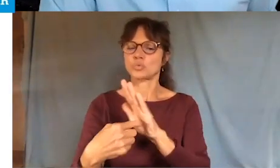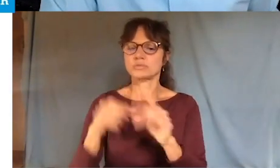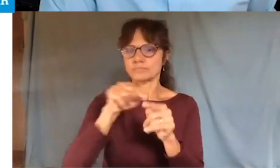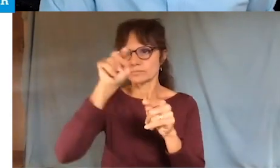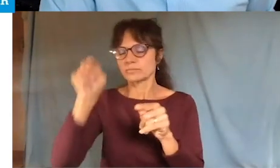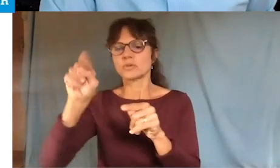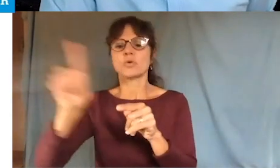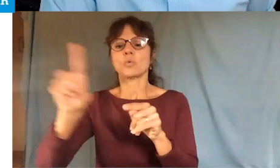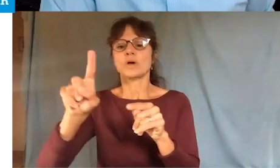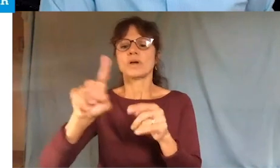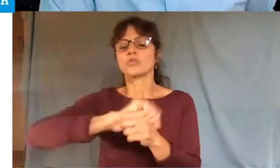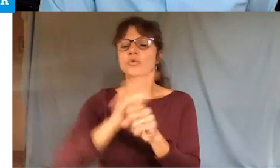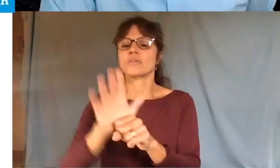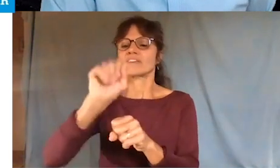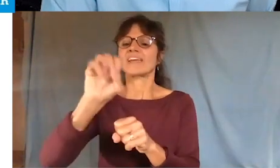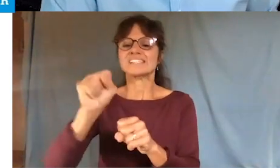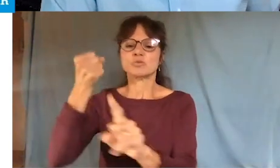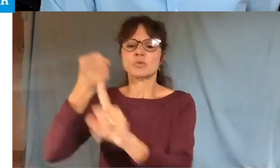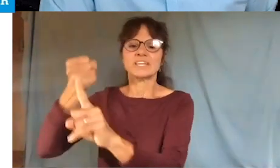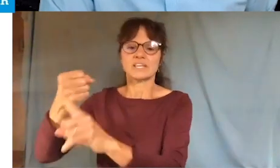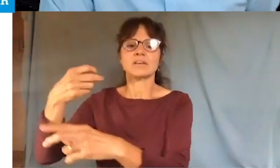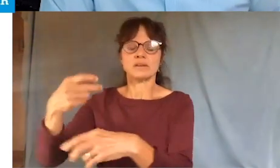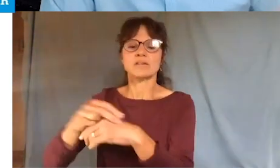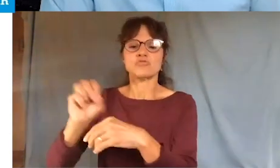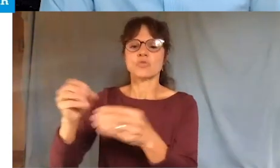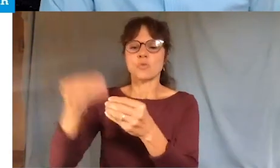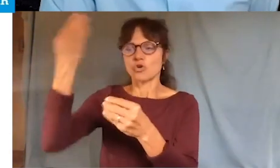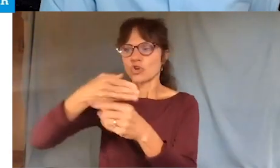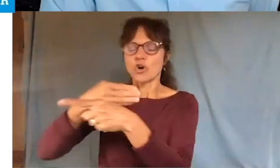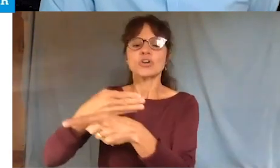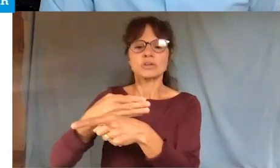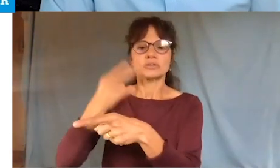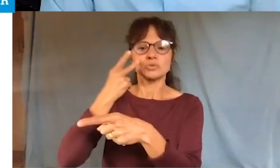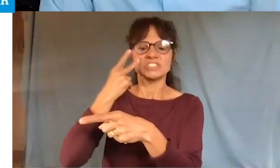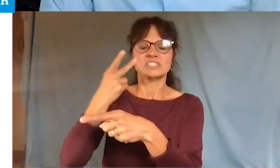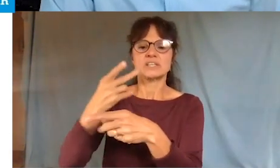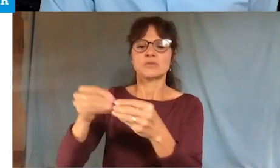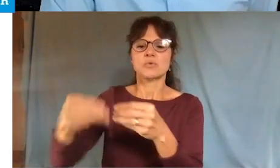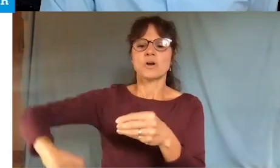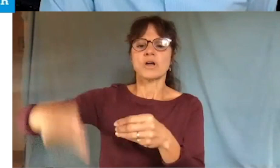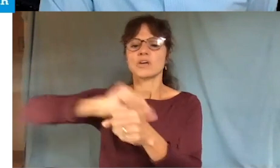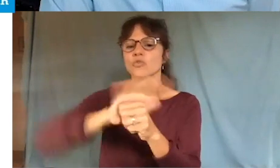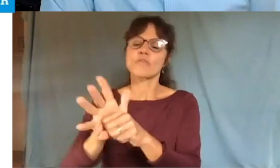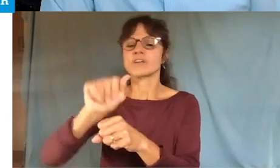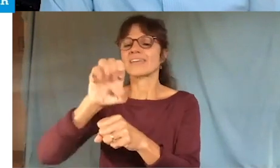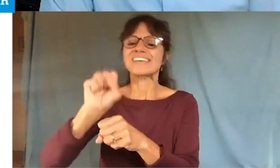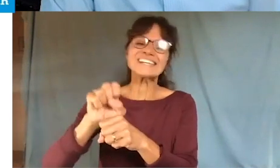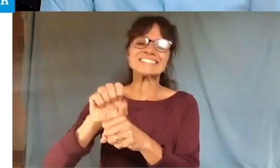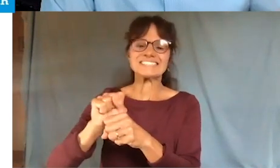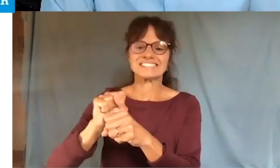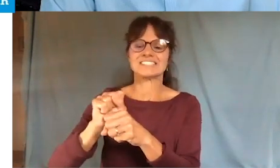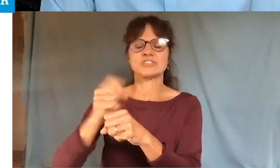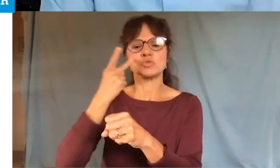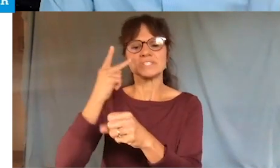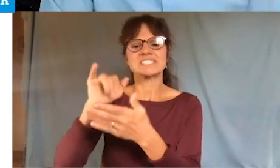where the coronavirus cases were occurring. So the darker areas are showing the higher coronavirus case rates, and you can see that